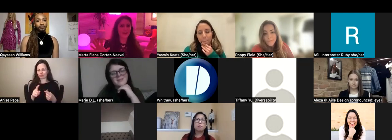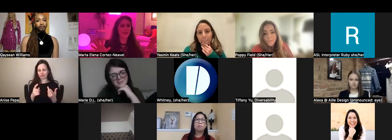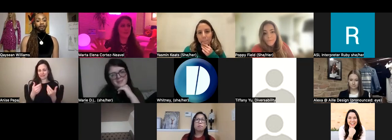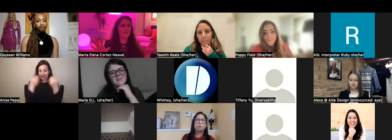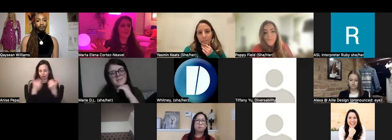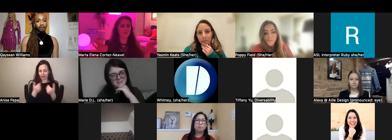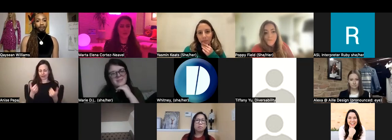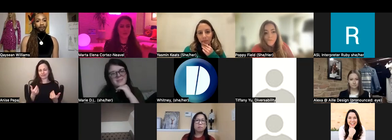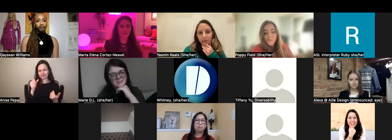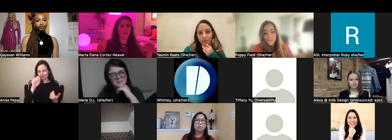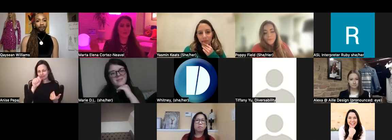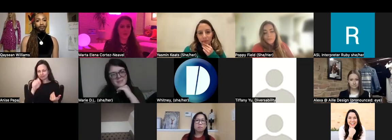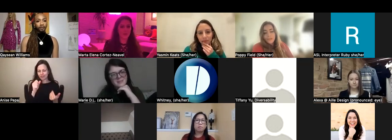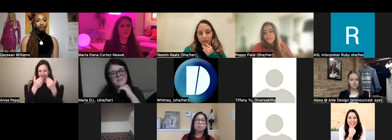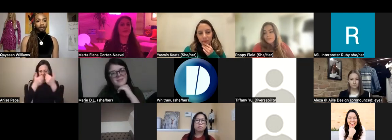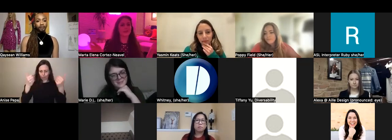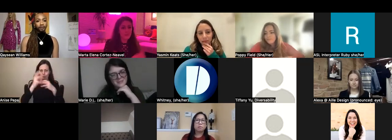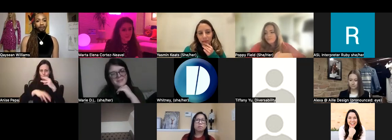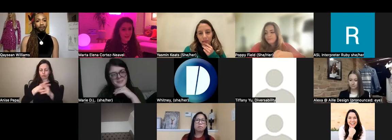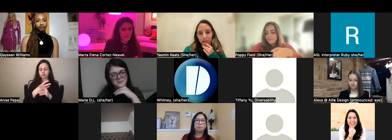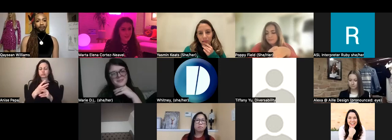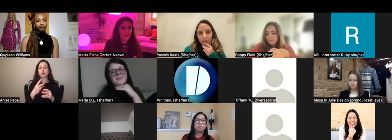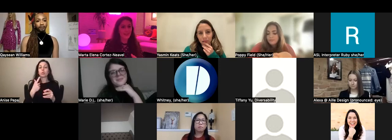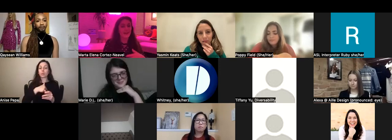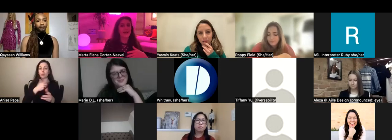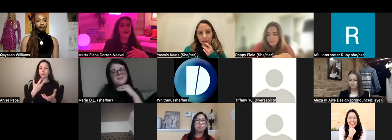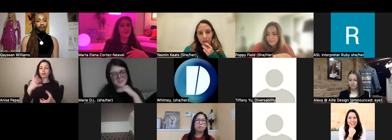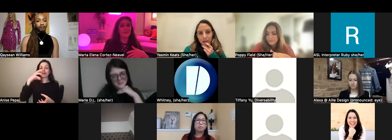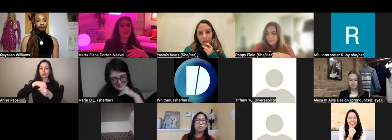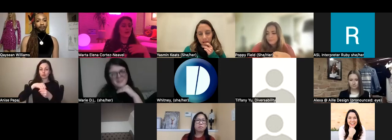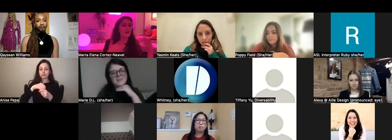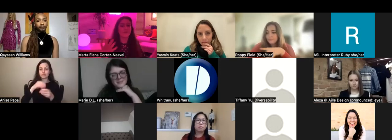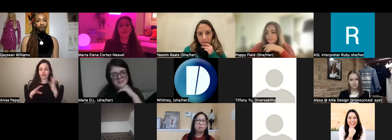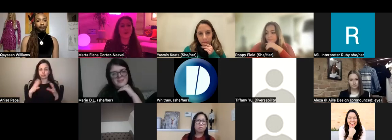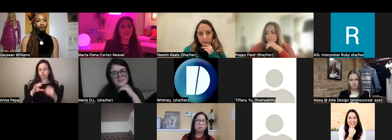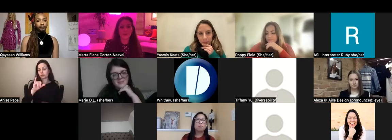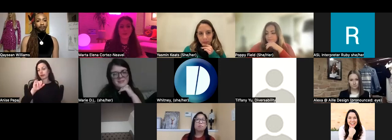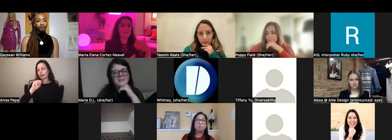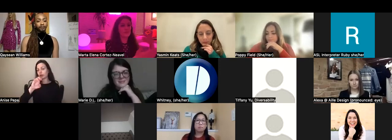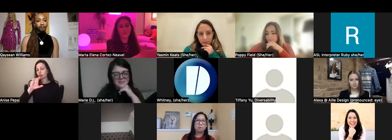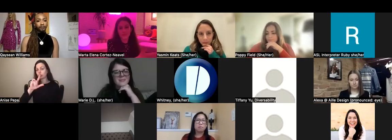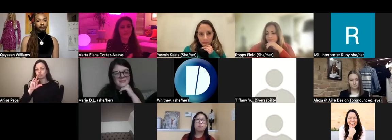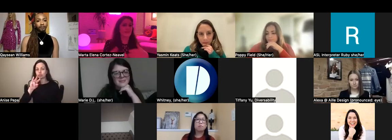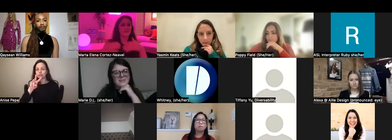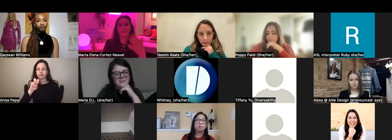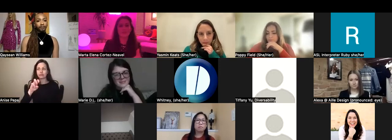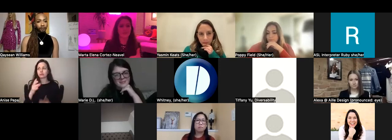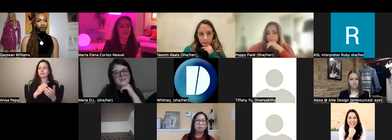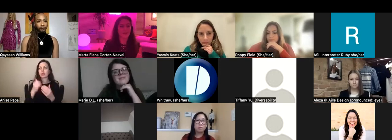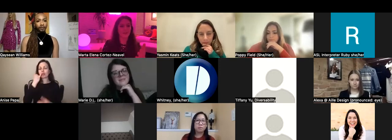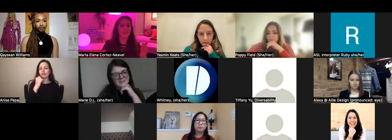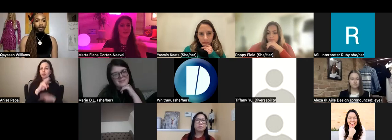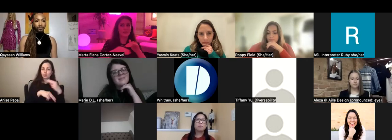segregates those worlds. What we want is inclusive fashion, or whatever you call it, whether it's universal design or